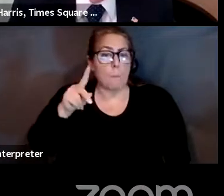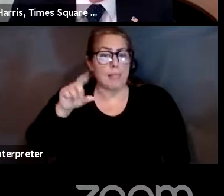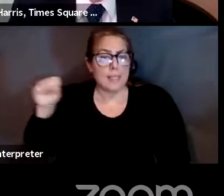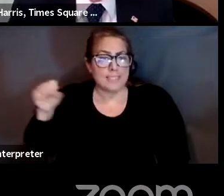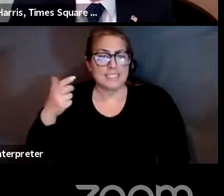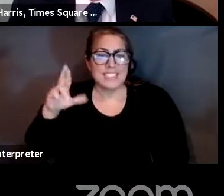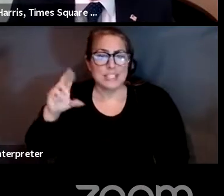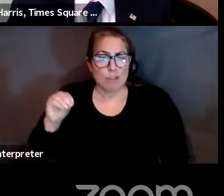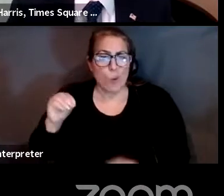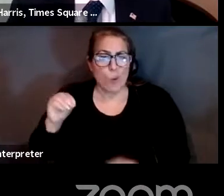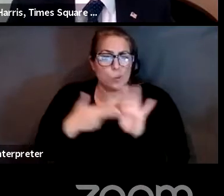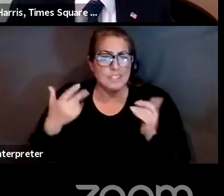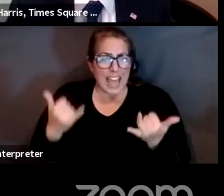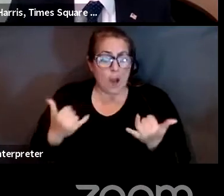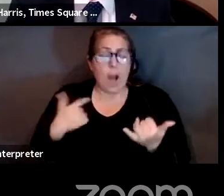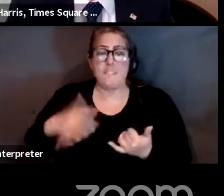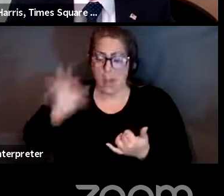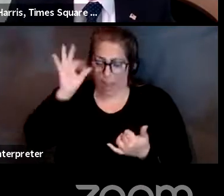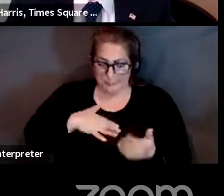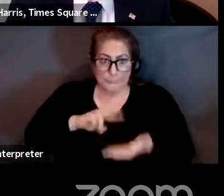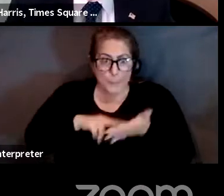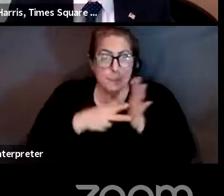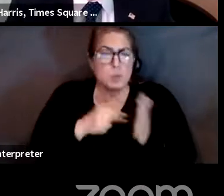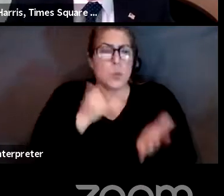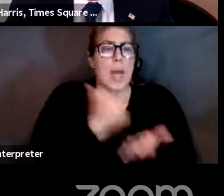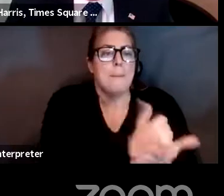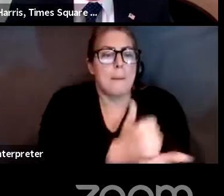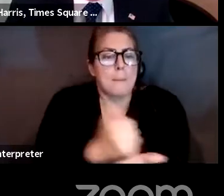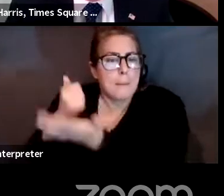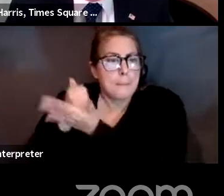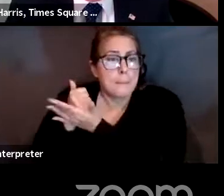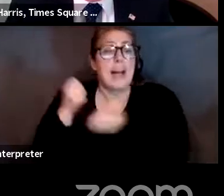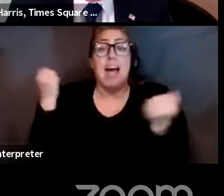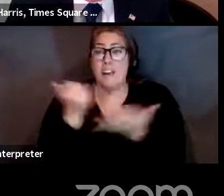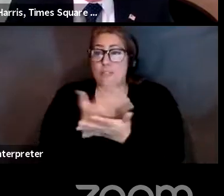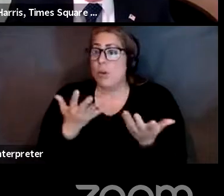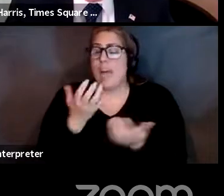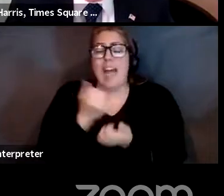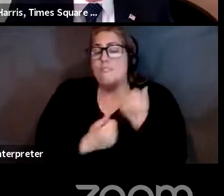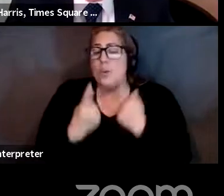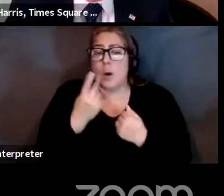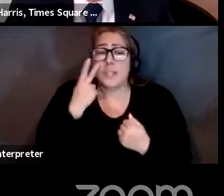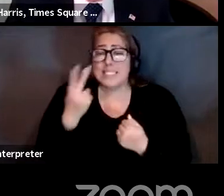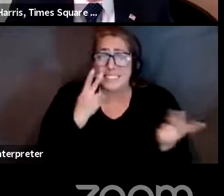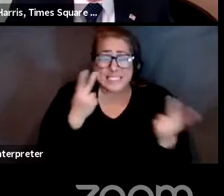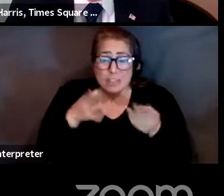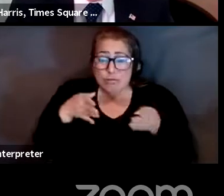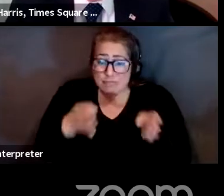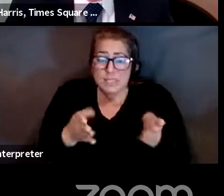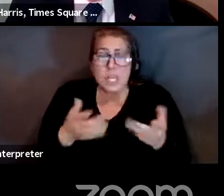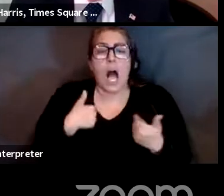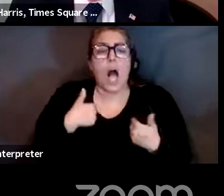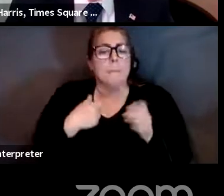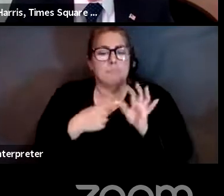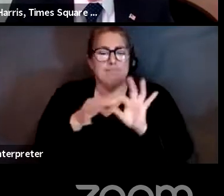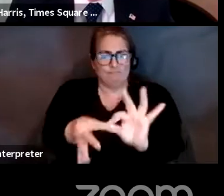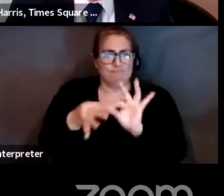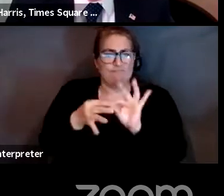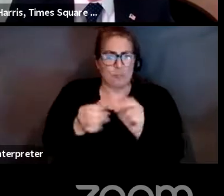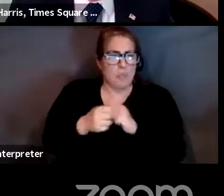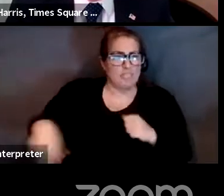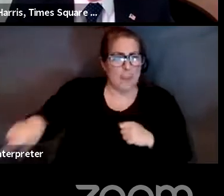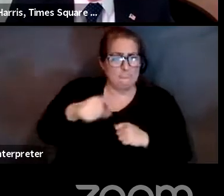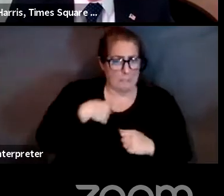now found a sense of purpose. And everybody that we see in the streets, I'm just an example of that. They